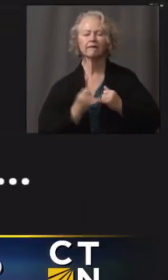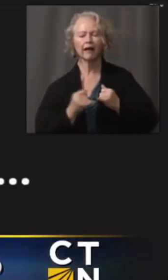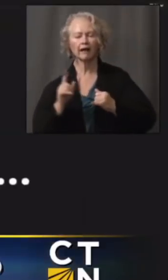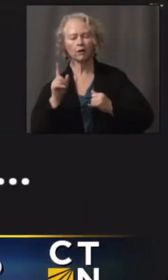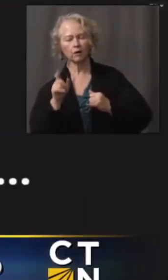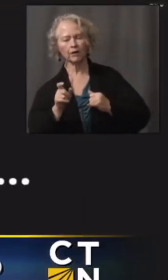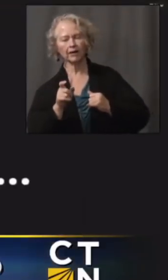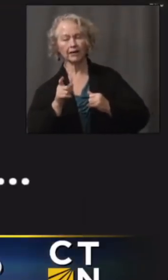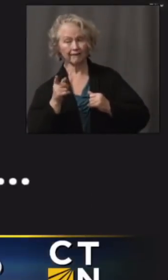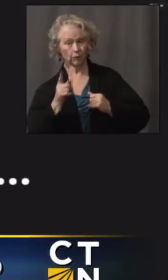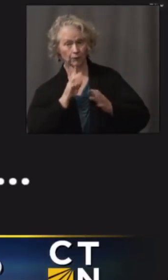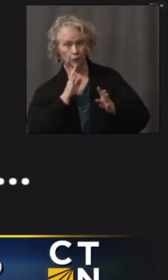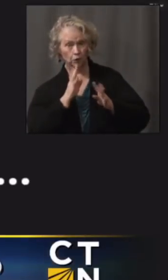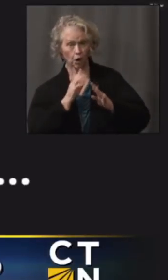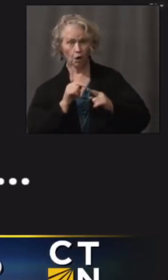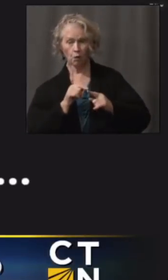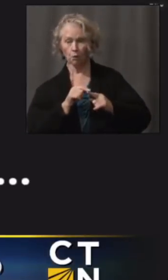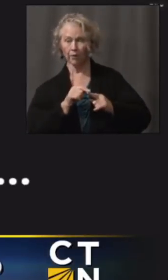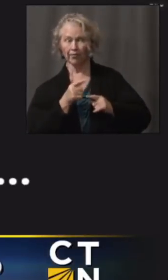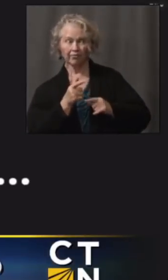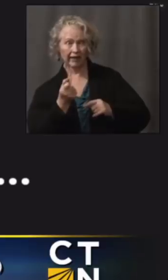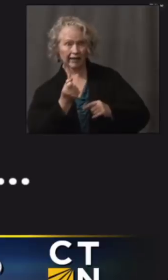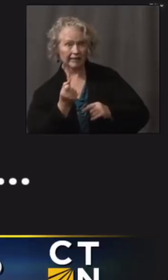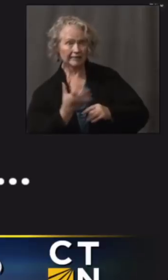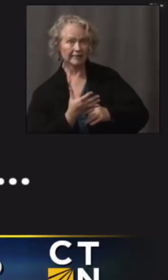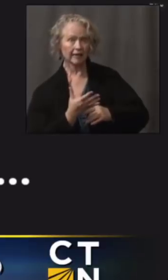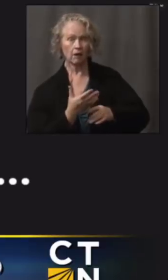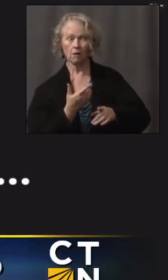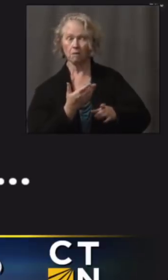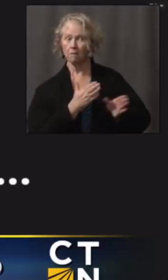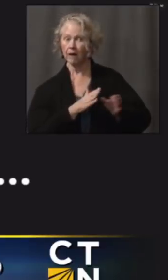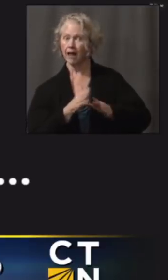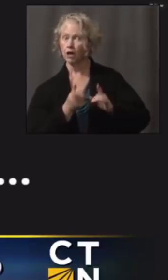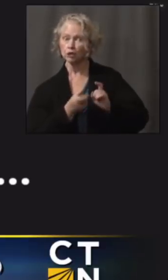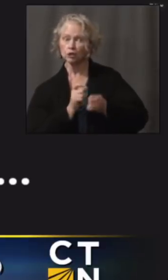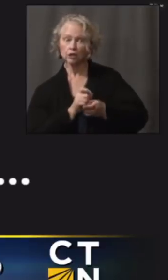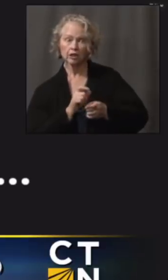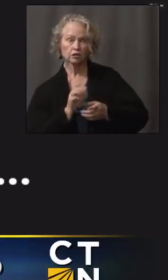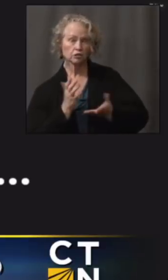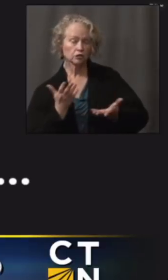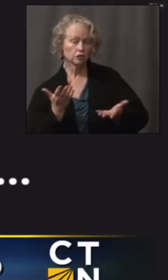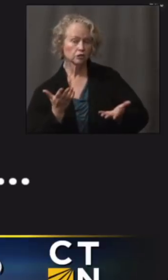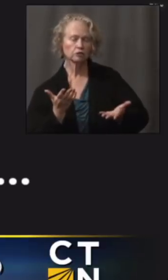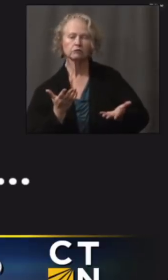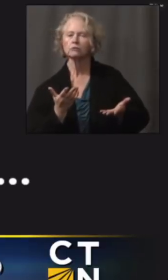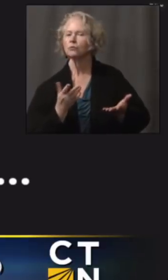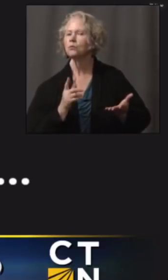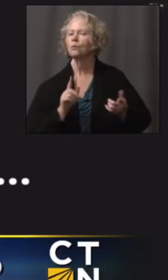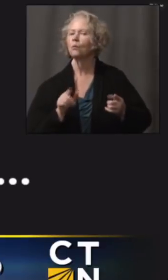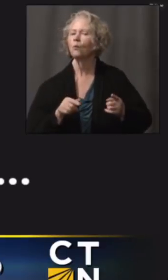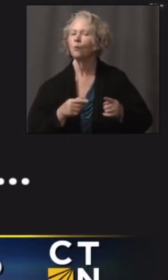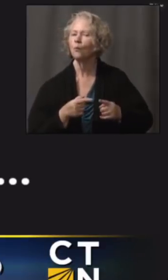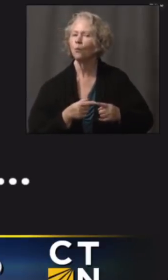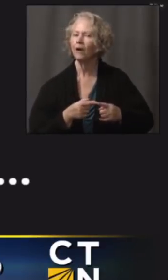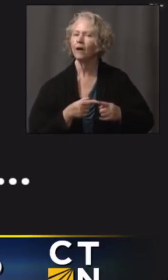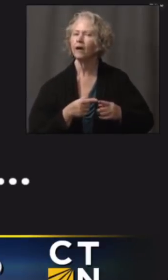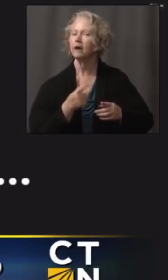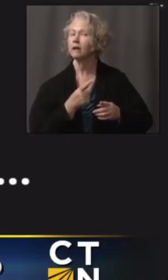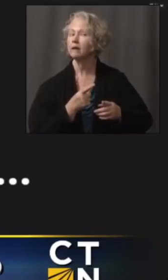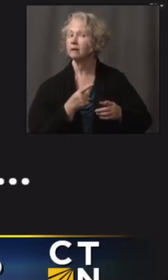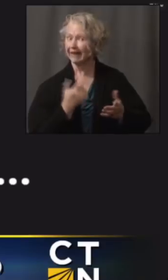been talking with the state or regional casinos about any changes to their plans and when they would need to change